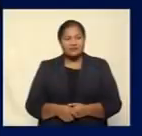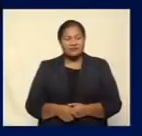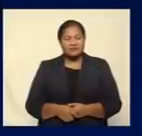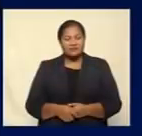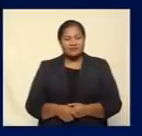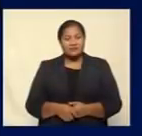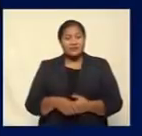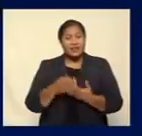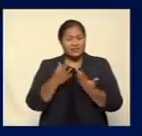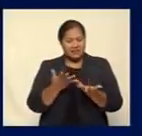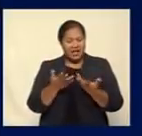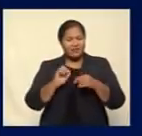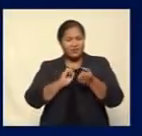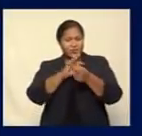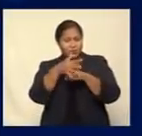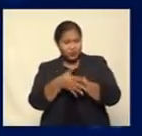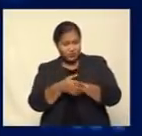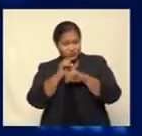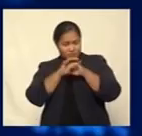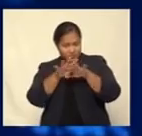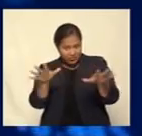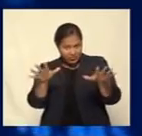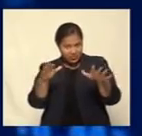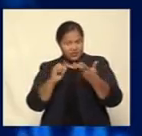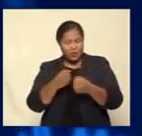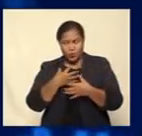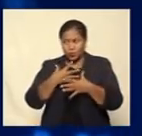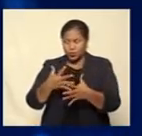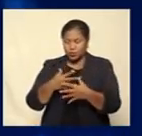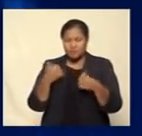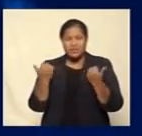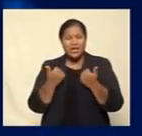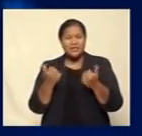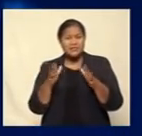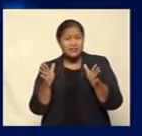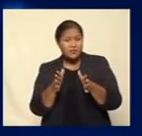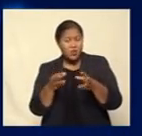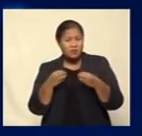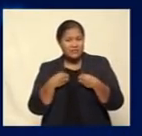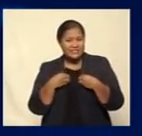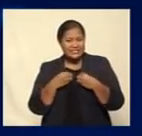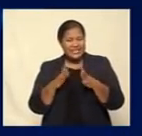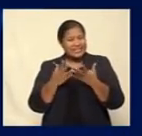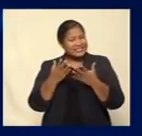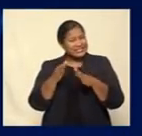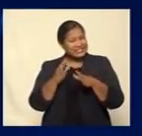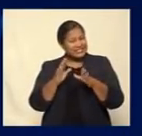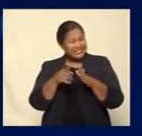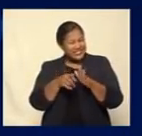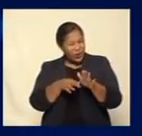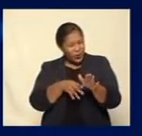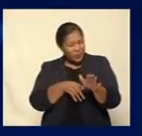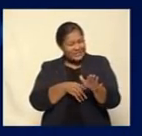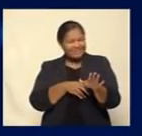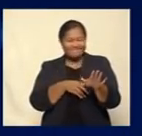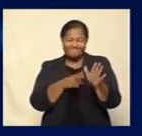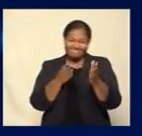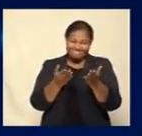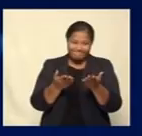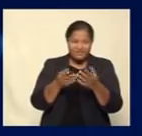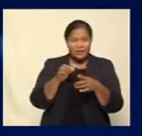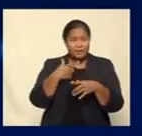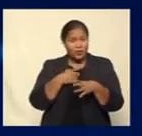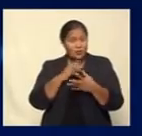The recent COVID-19 outbreak has shocked many small businesses who were slowly settling in as things were returning